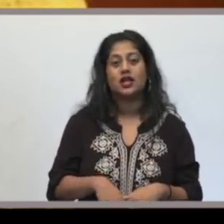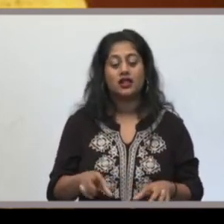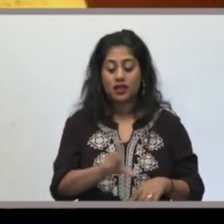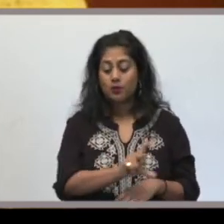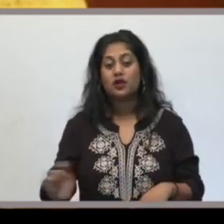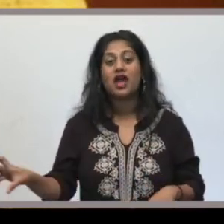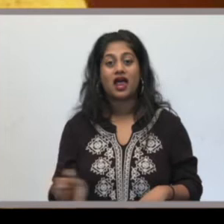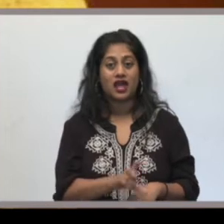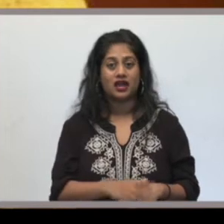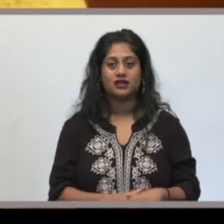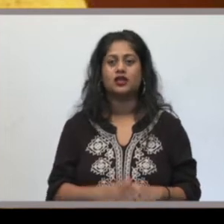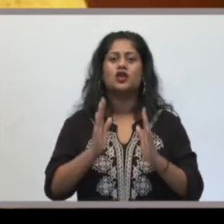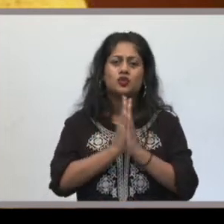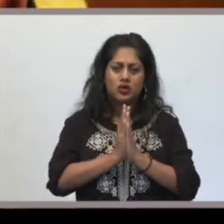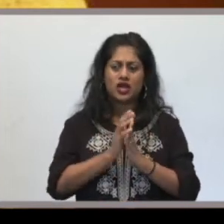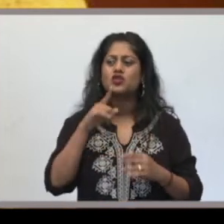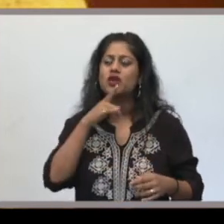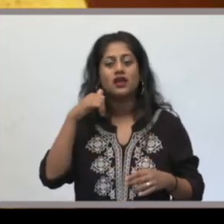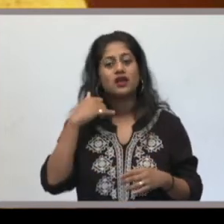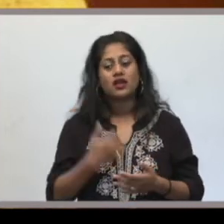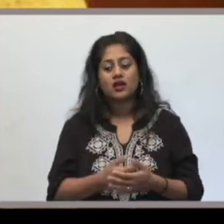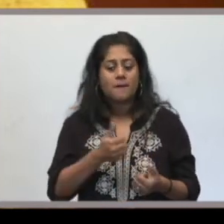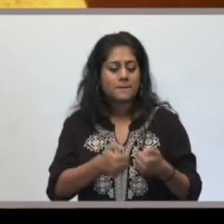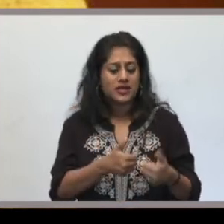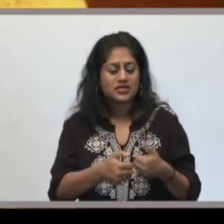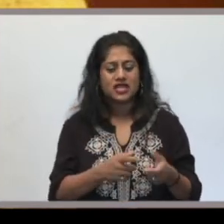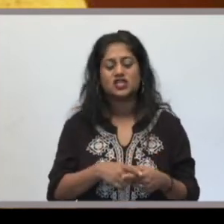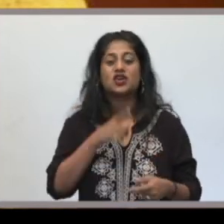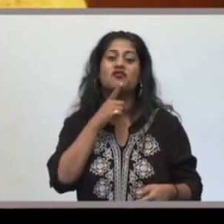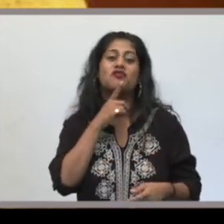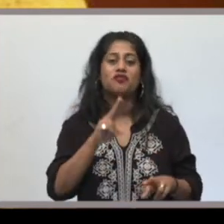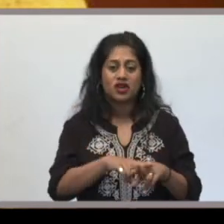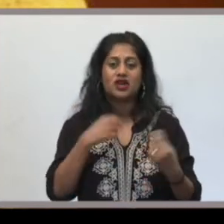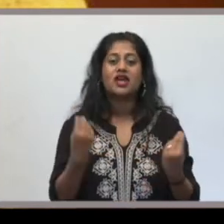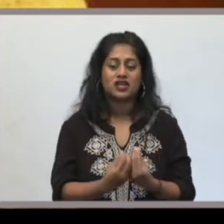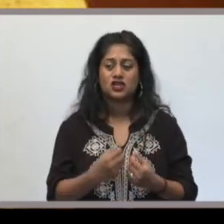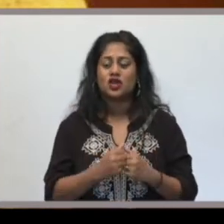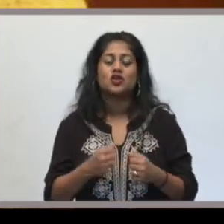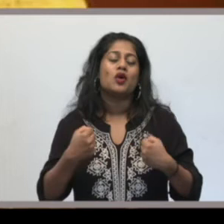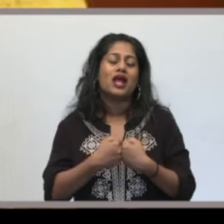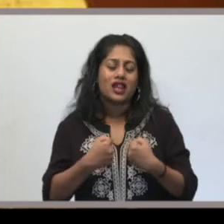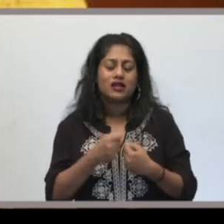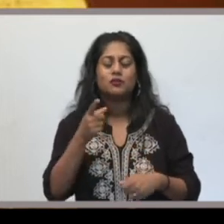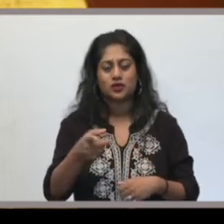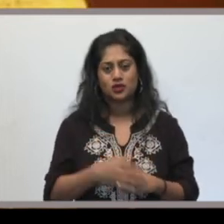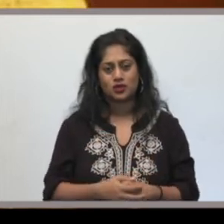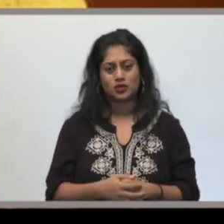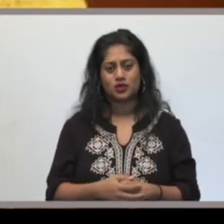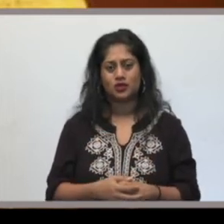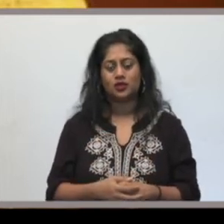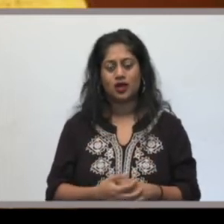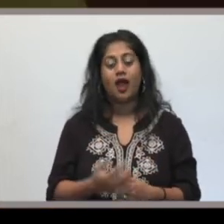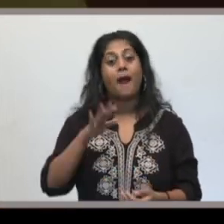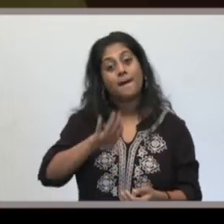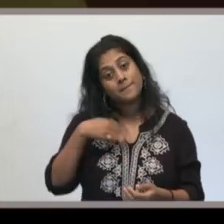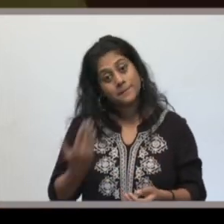Zoom, or "I want to meet wherever it's possible." But get into somebody. If you don't have any other place, get in. You